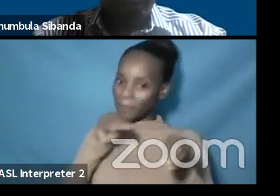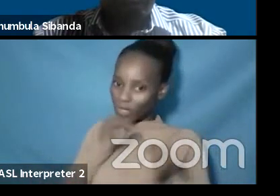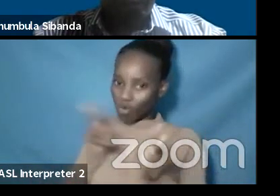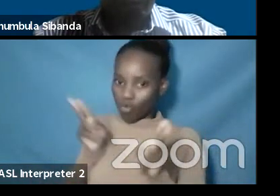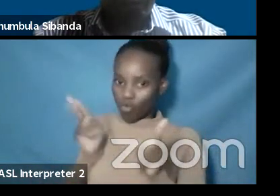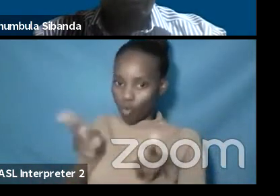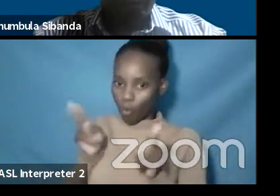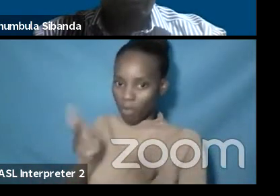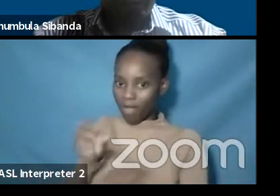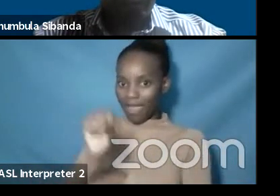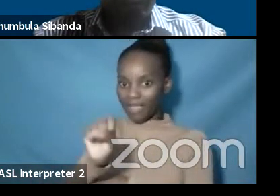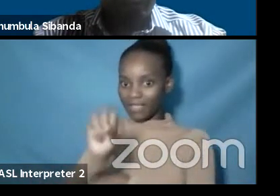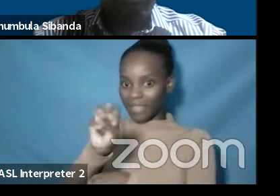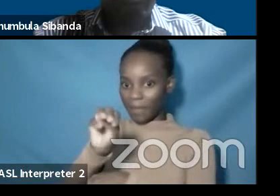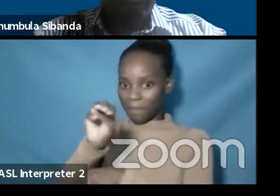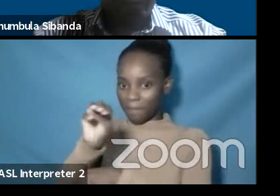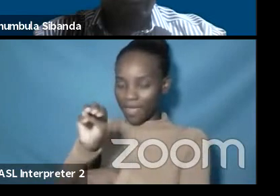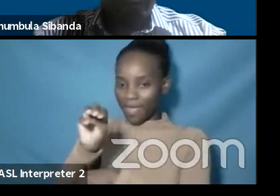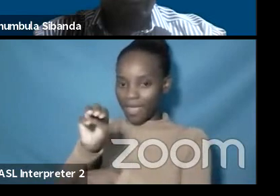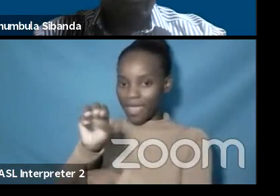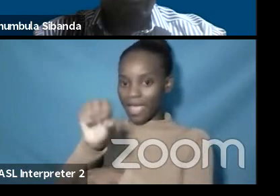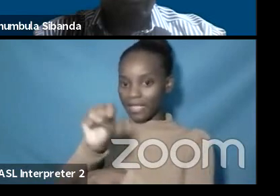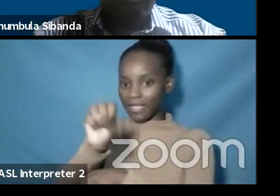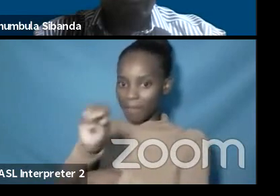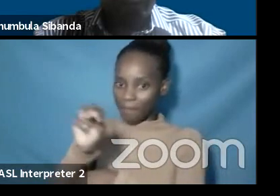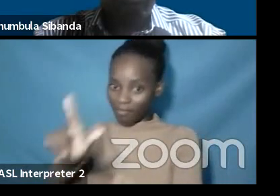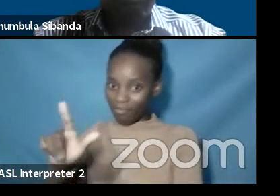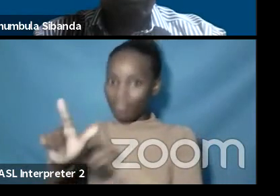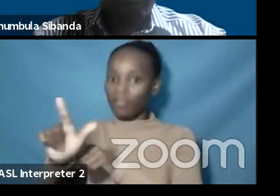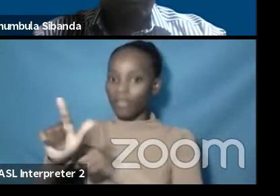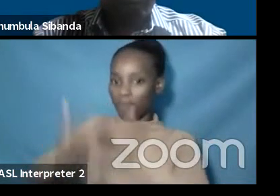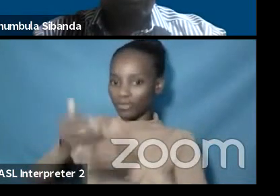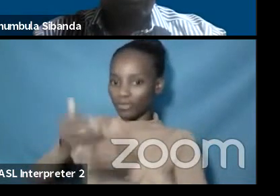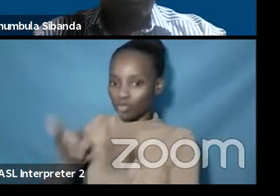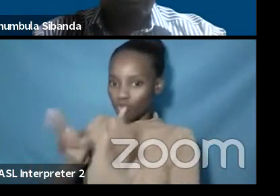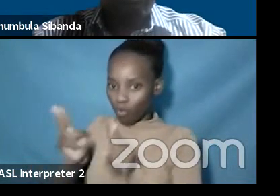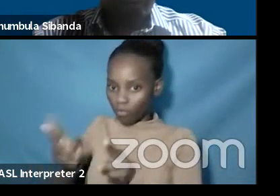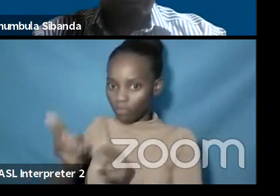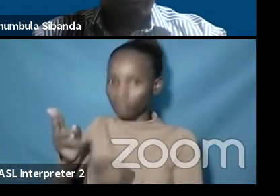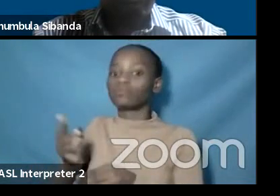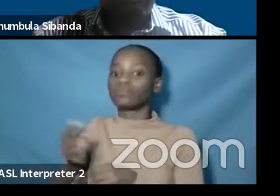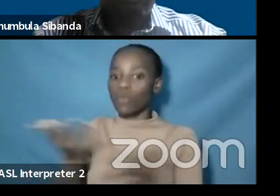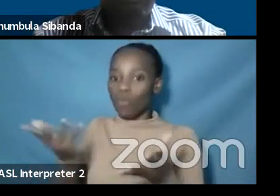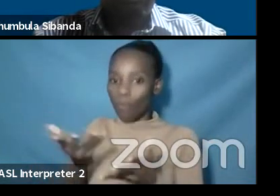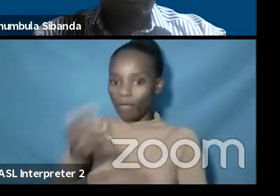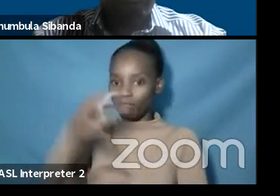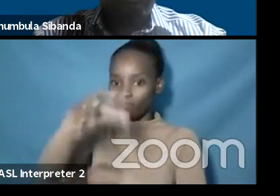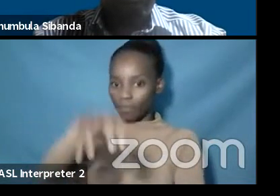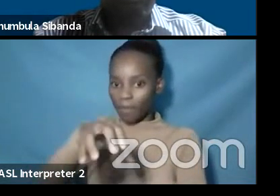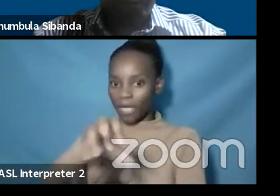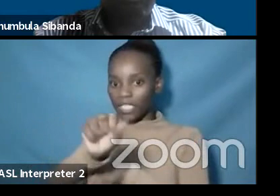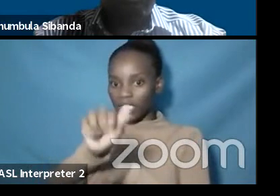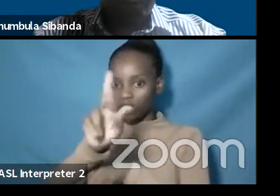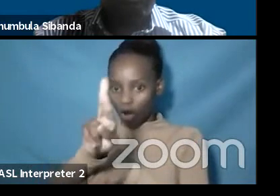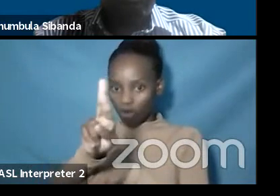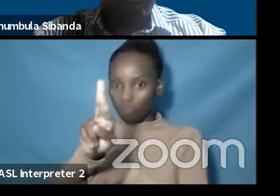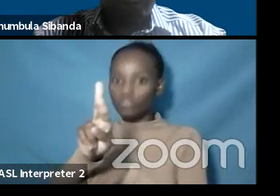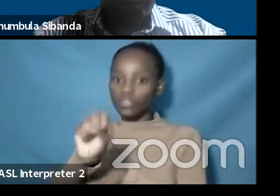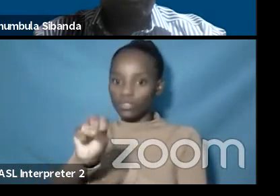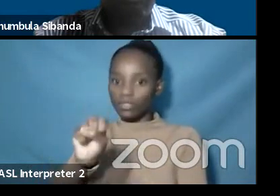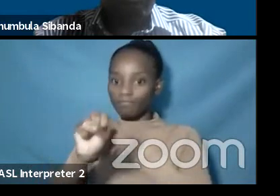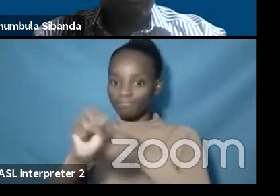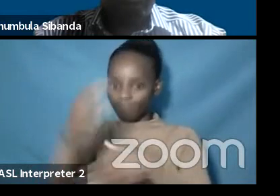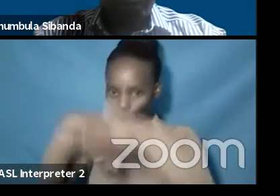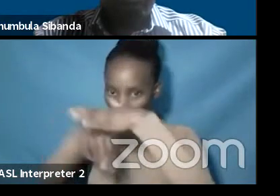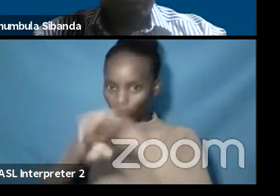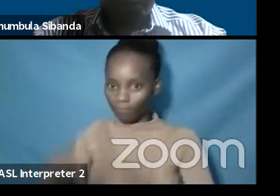submit your application via the nearest customs branch in your region. The email addresses are on the website, as we are